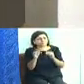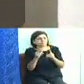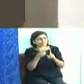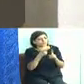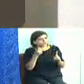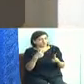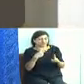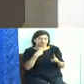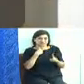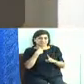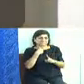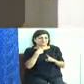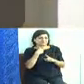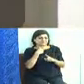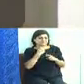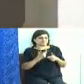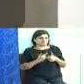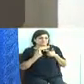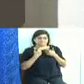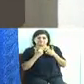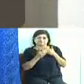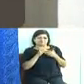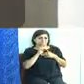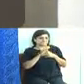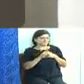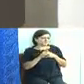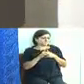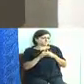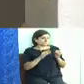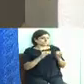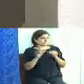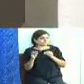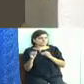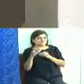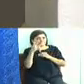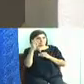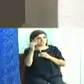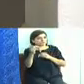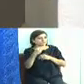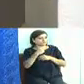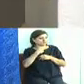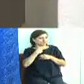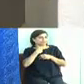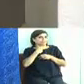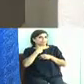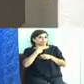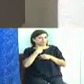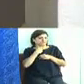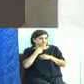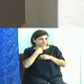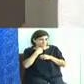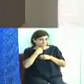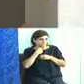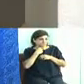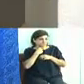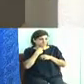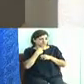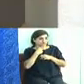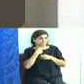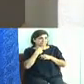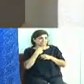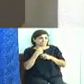stuckness, whatever that is. To move out of the ruts that you've gotten yourself mired